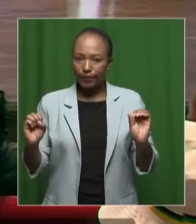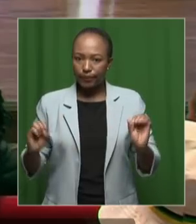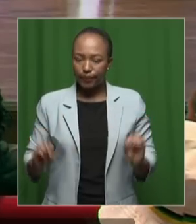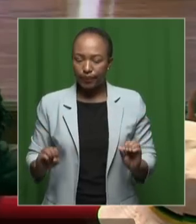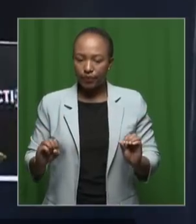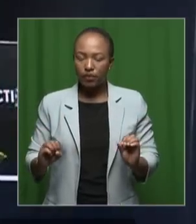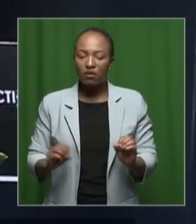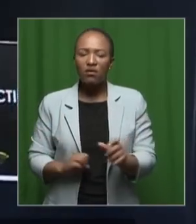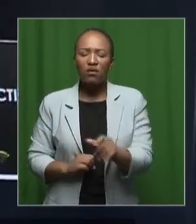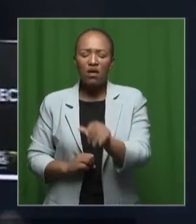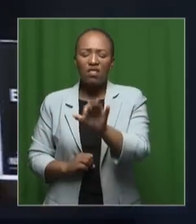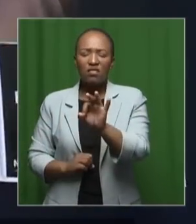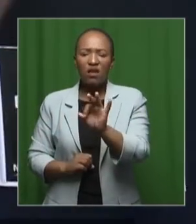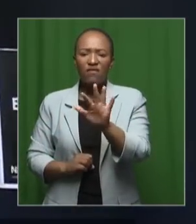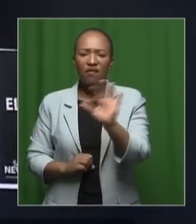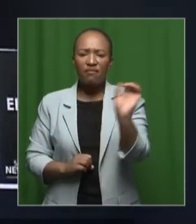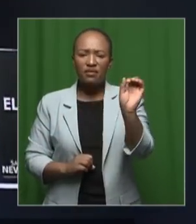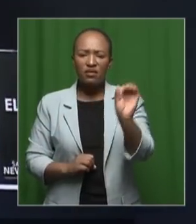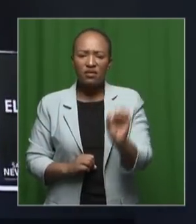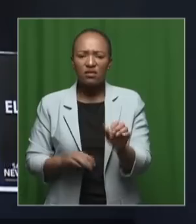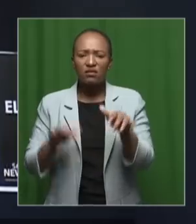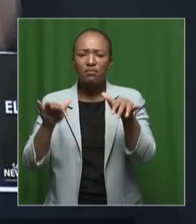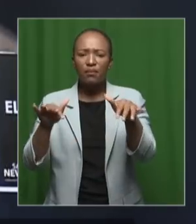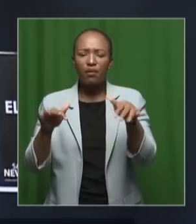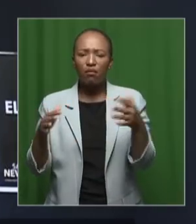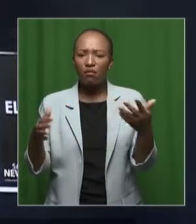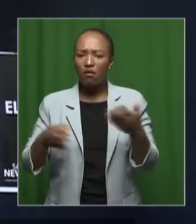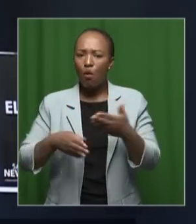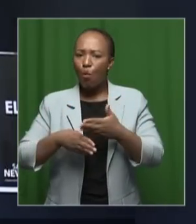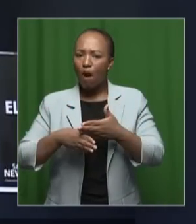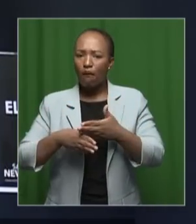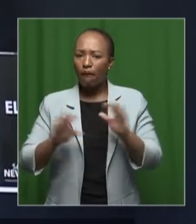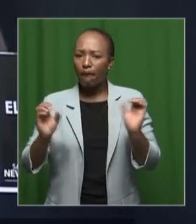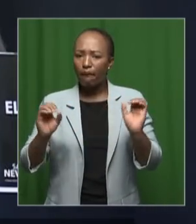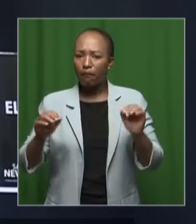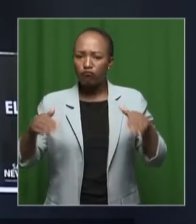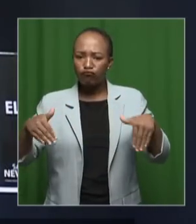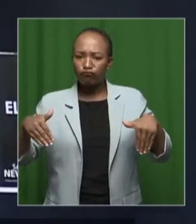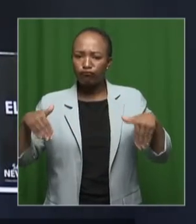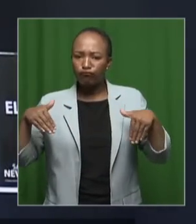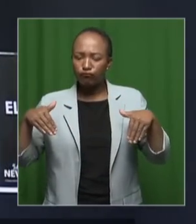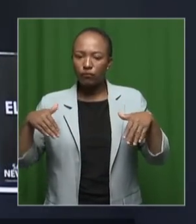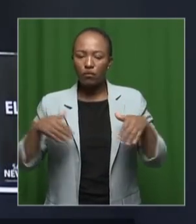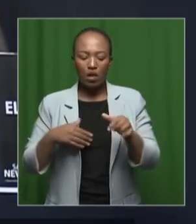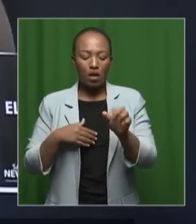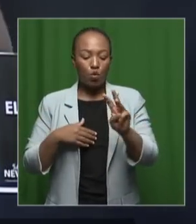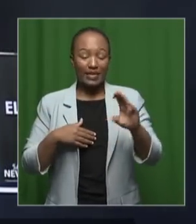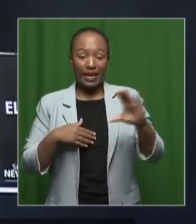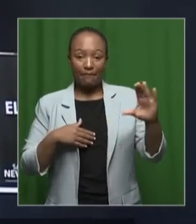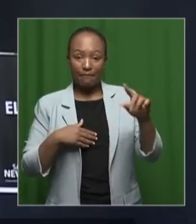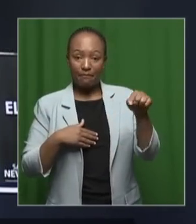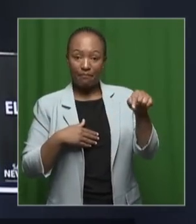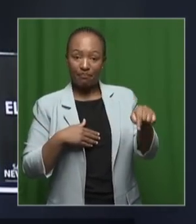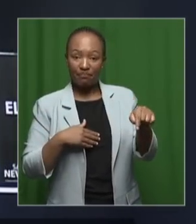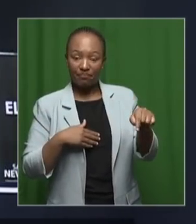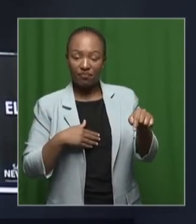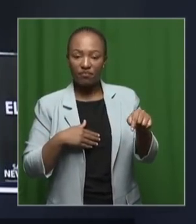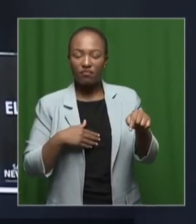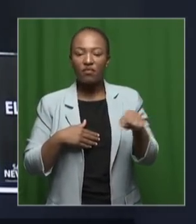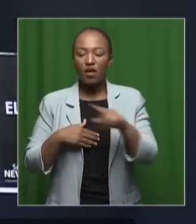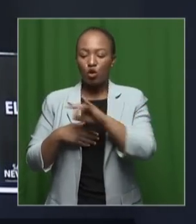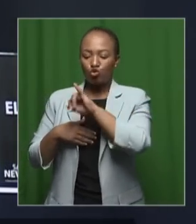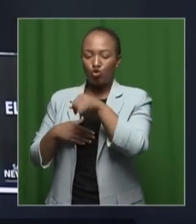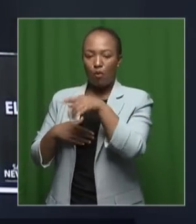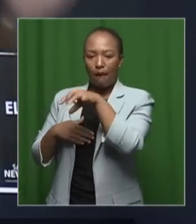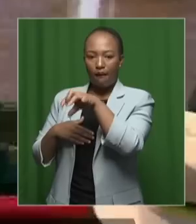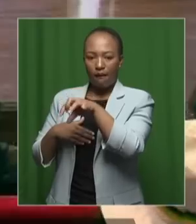35% of adults are sitting at home without a job. In the Western Cape and in Joburg, it's very